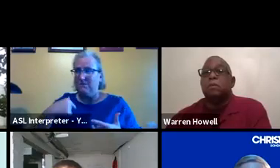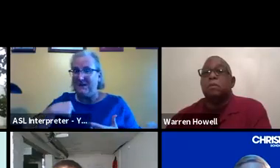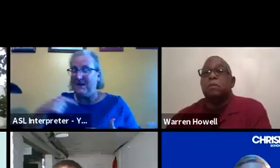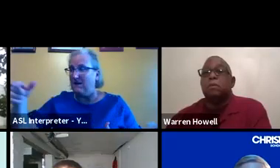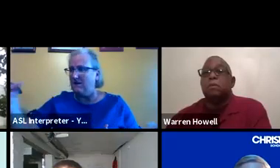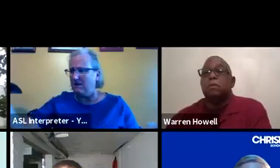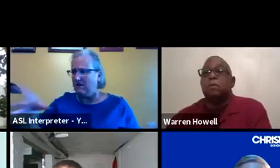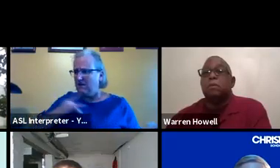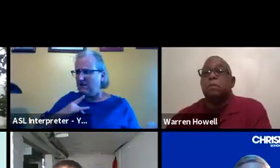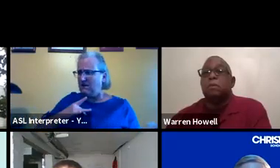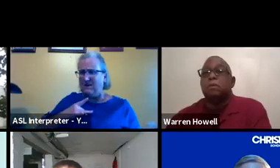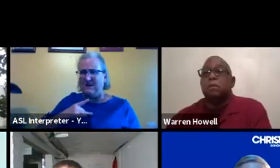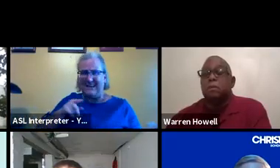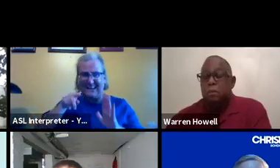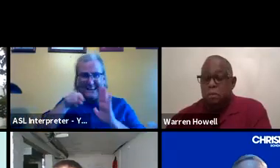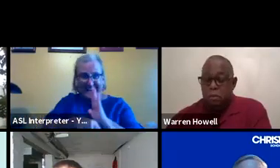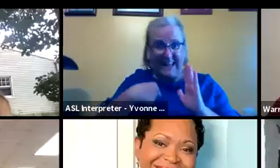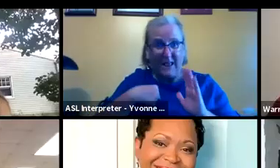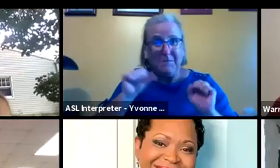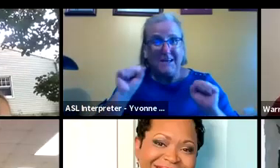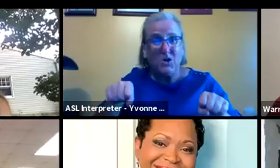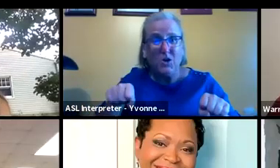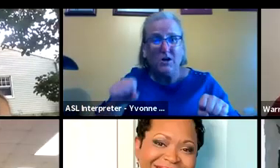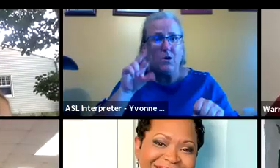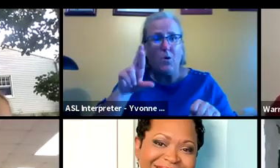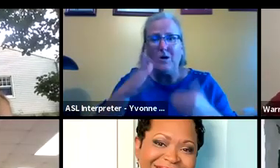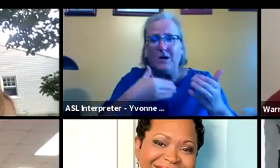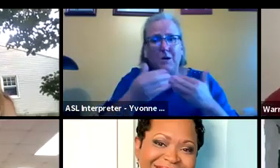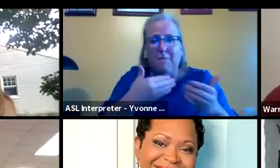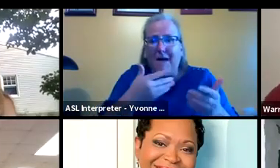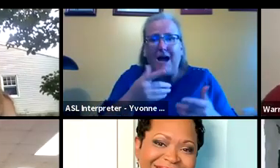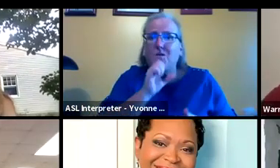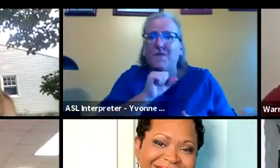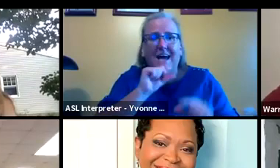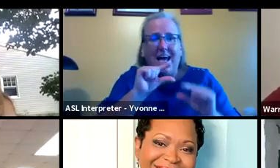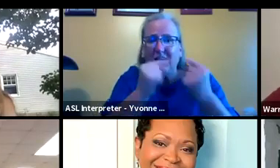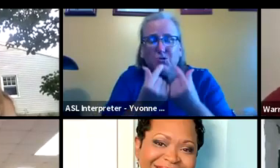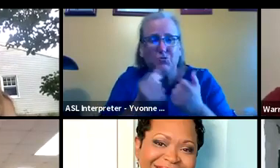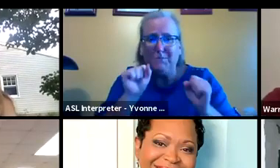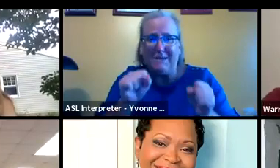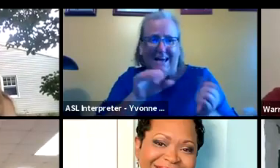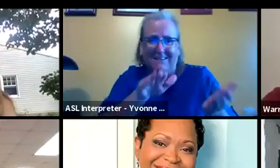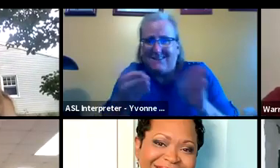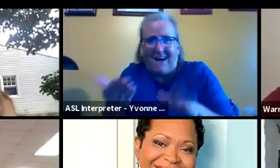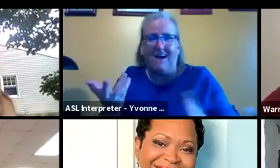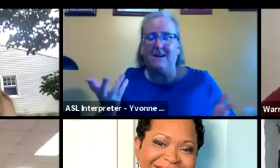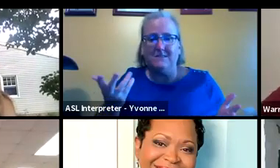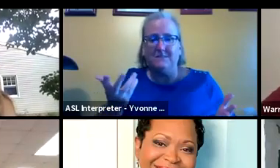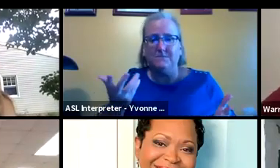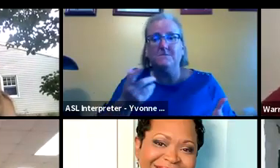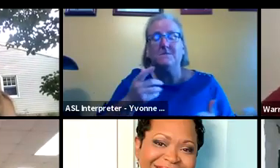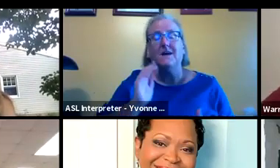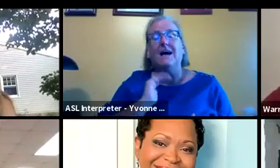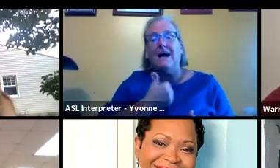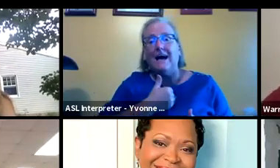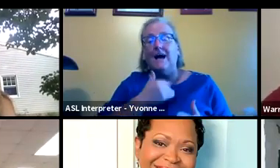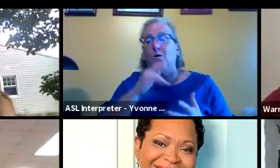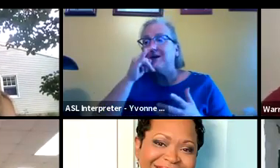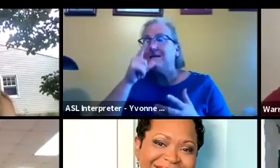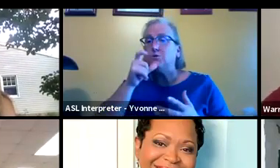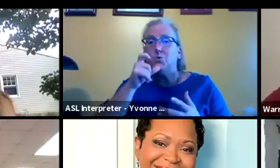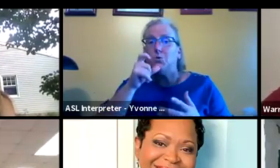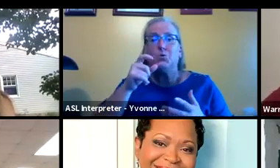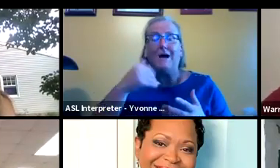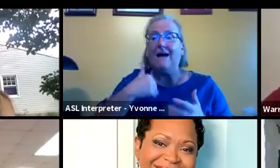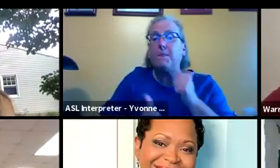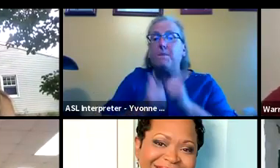kill individuals in every age group. Our students that have the most significant needs are met by wonderfully